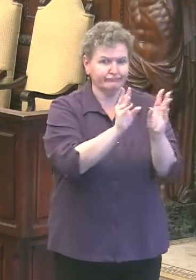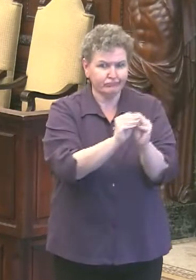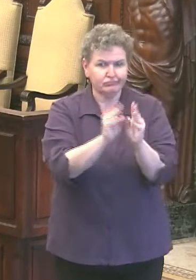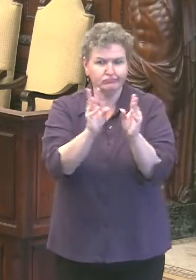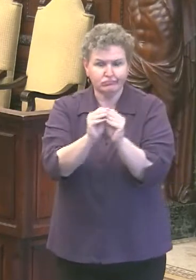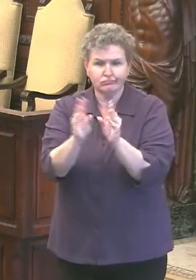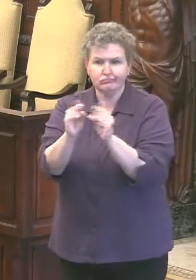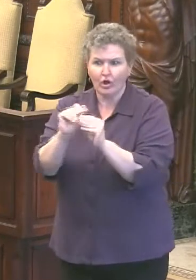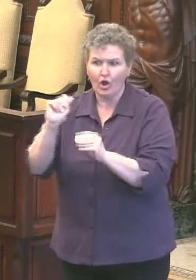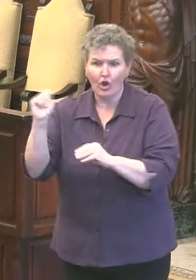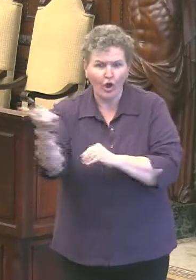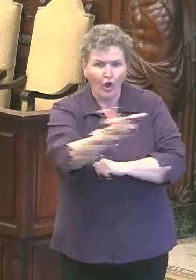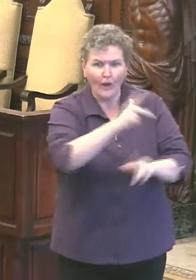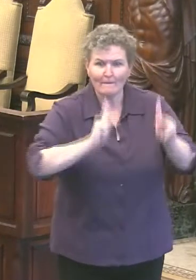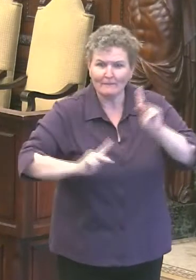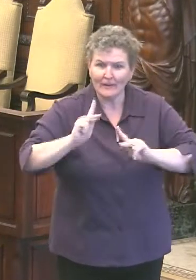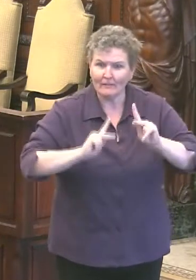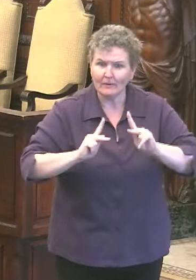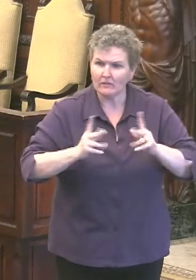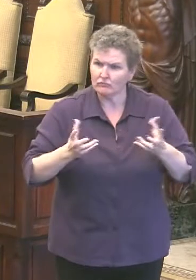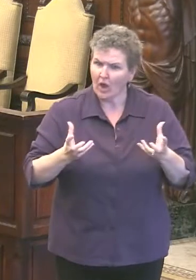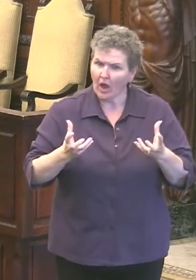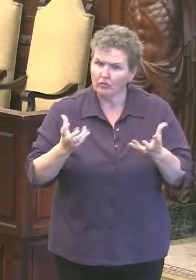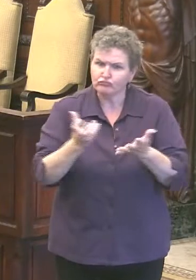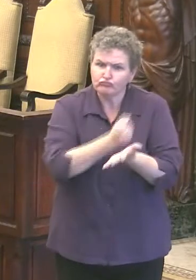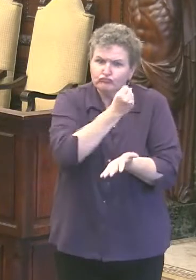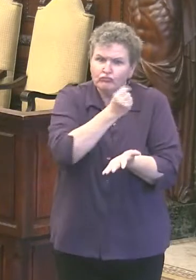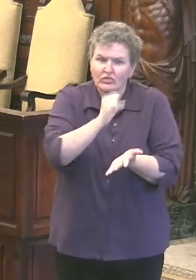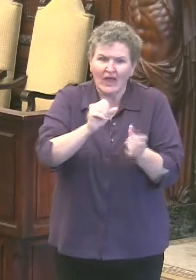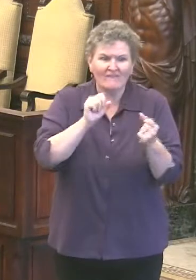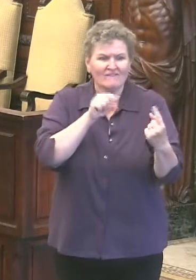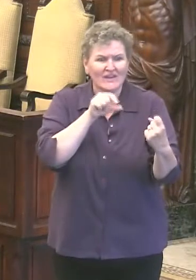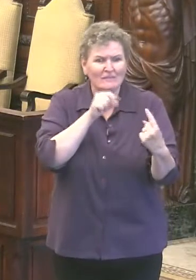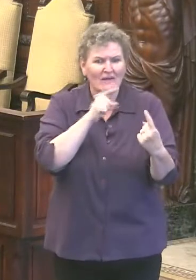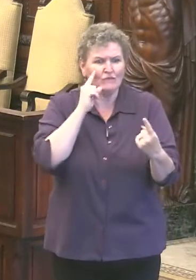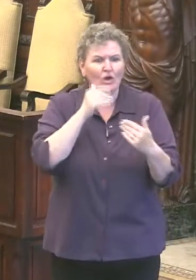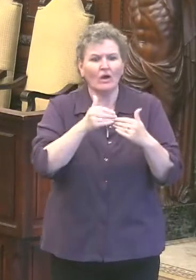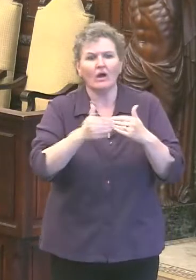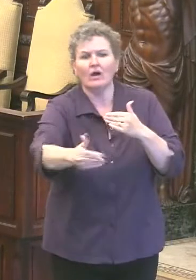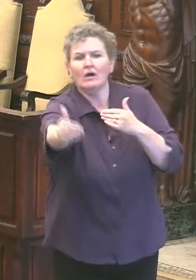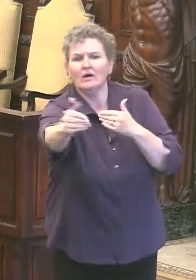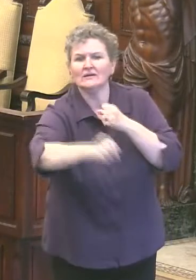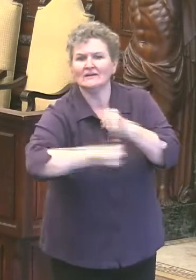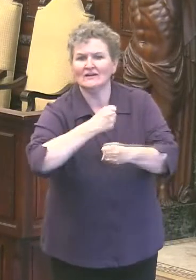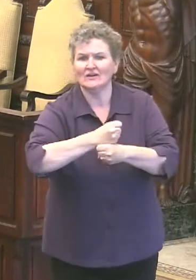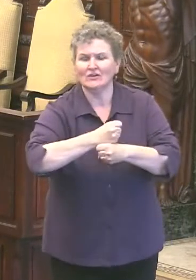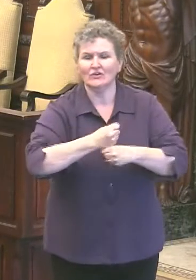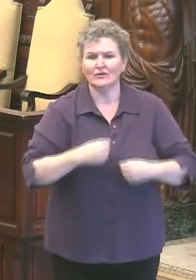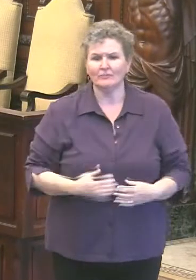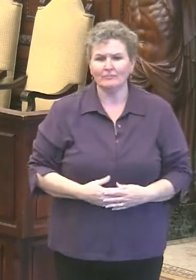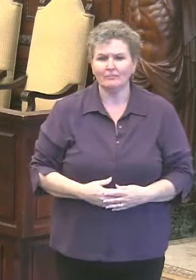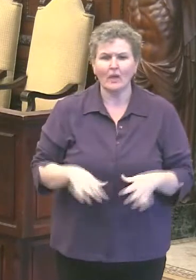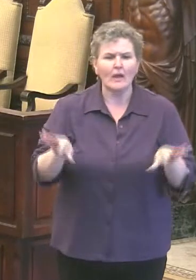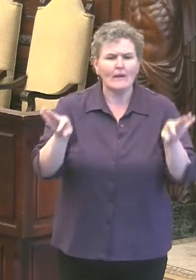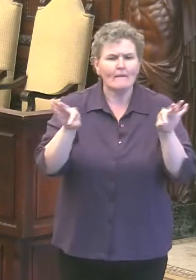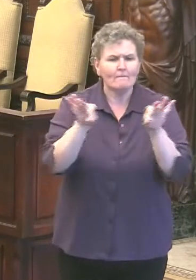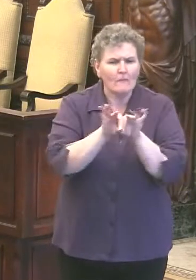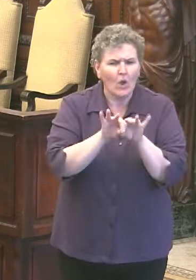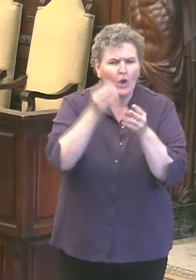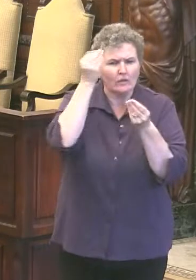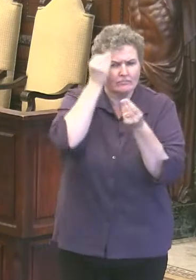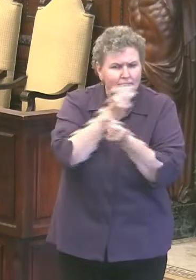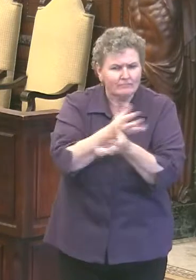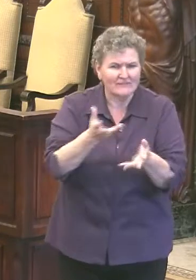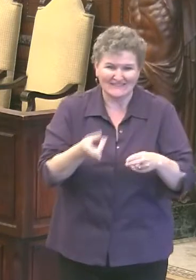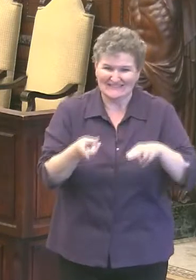updates on our planning efforts for the 2020-2021 school year, and importantly, to provide additional